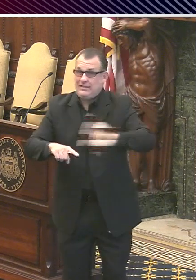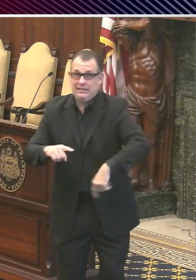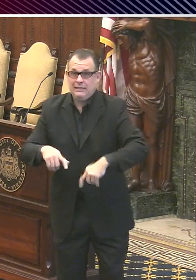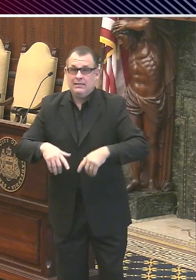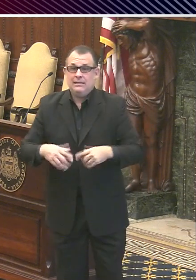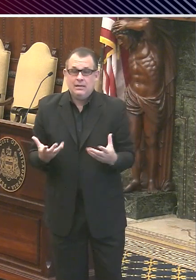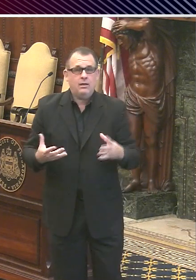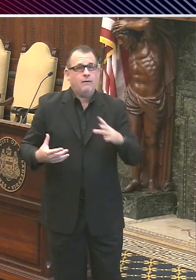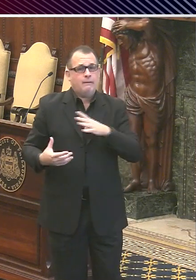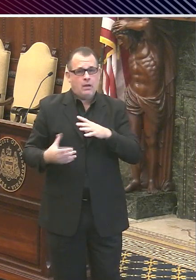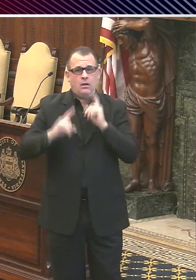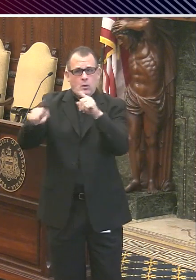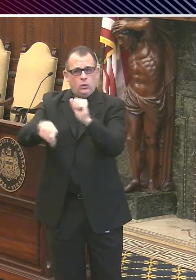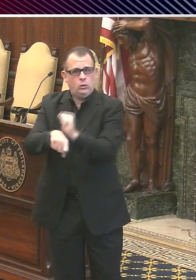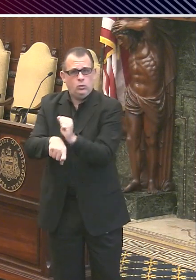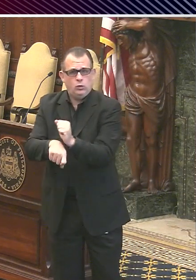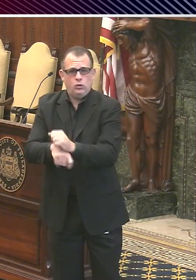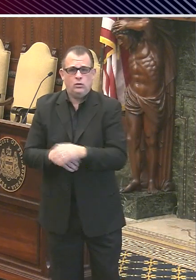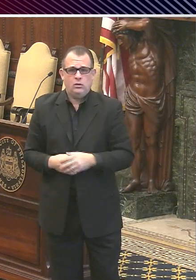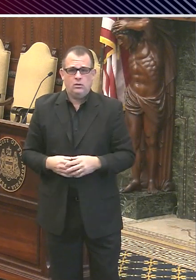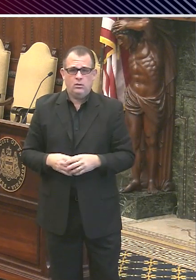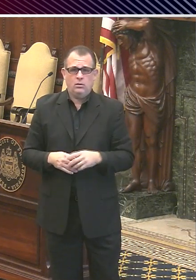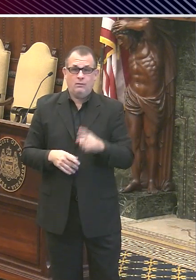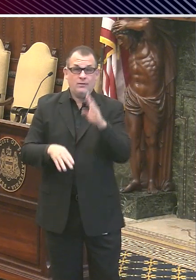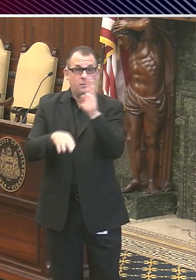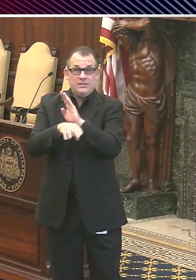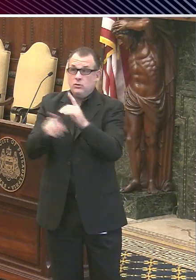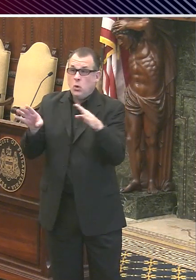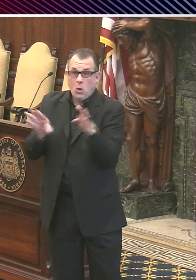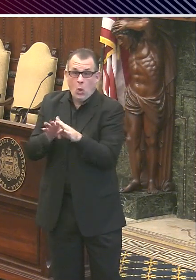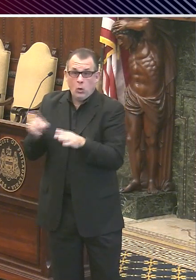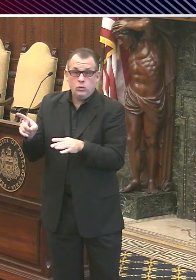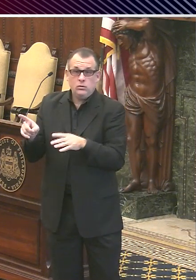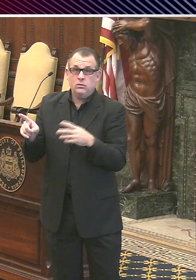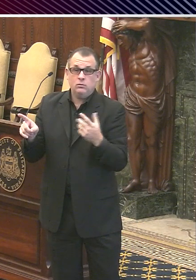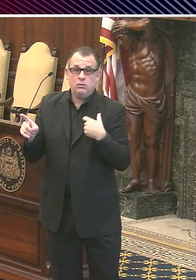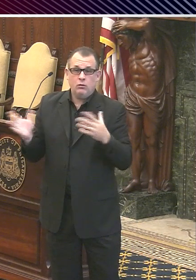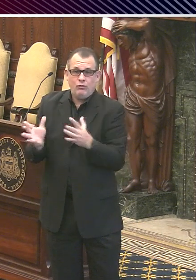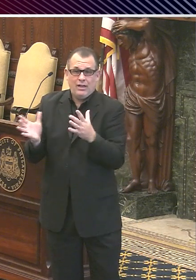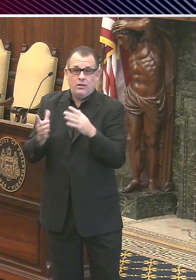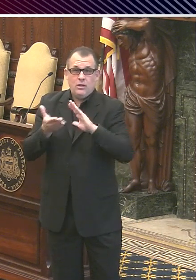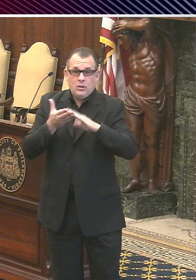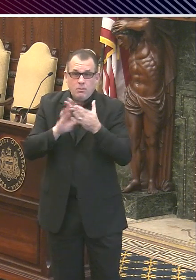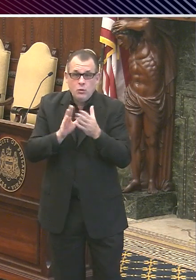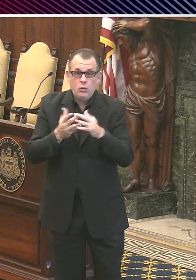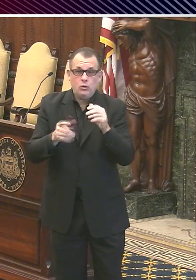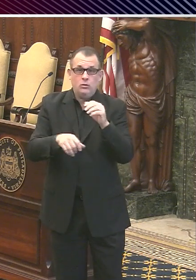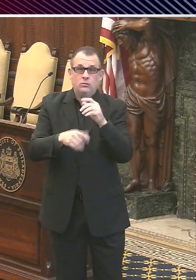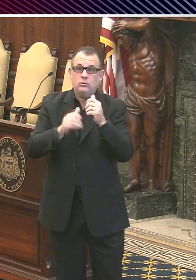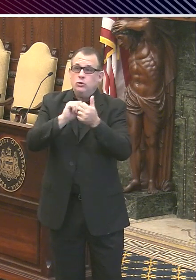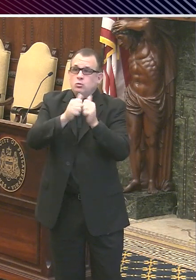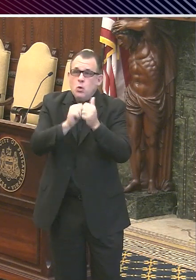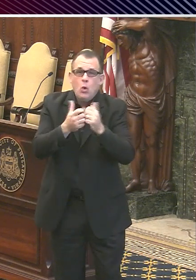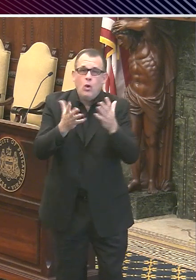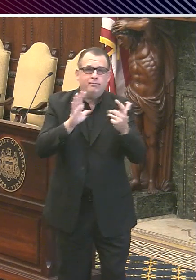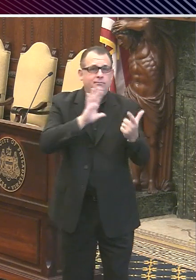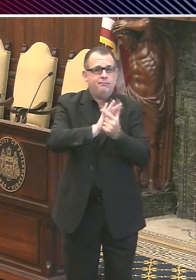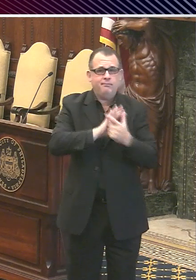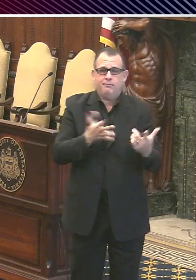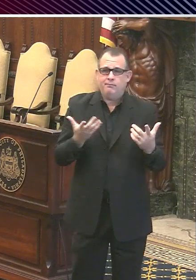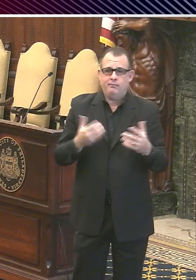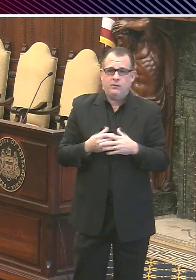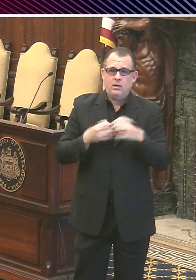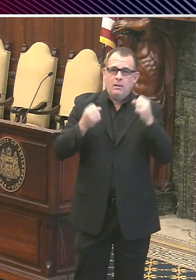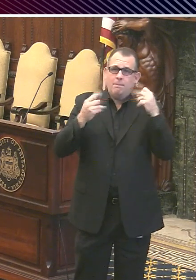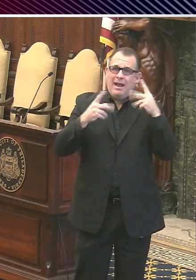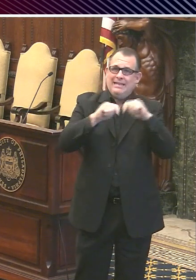are other businesses and activities that are closed, prohibited. We'll close youth, community, and school sports. Now, as an aside here, we know that many teams